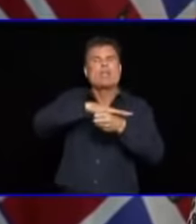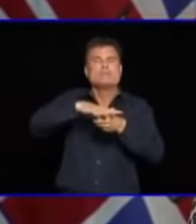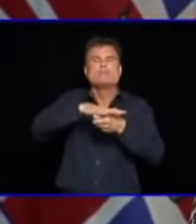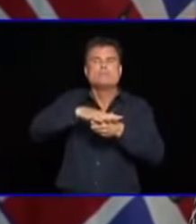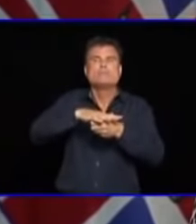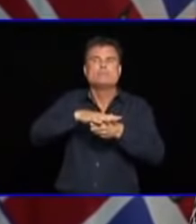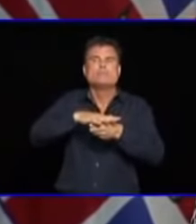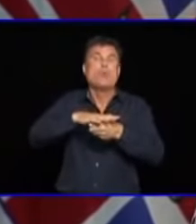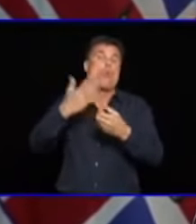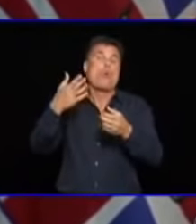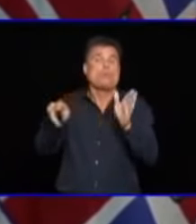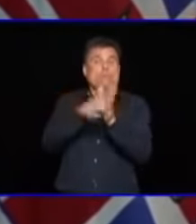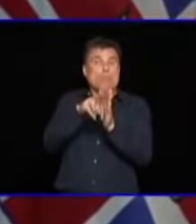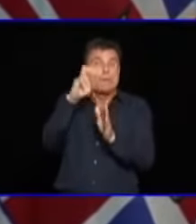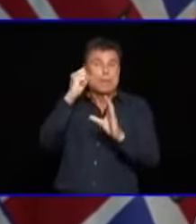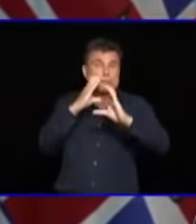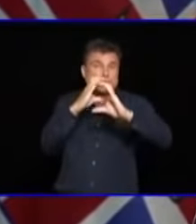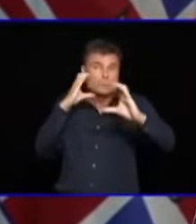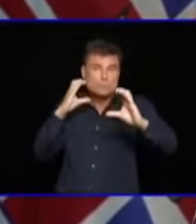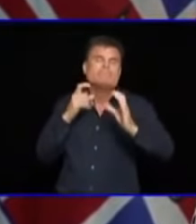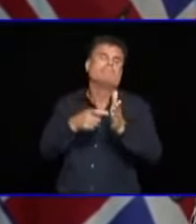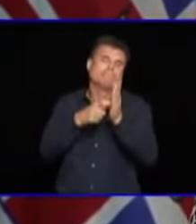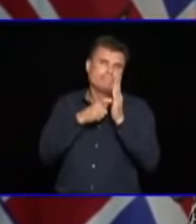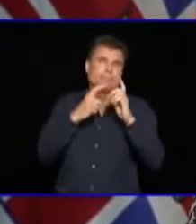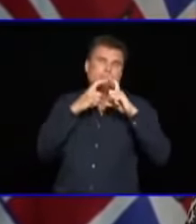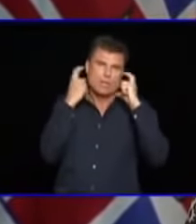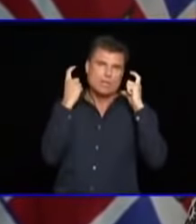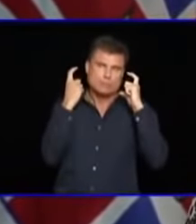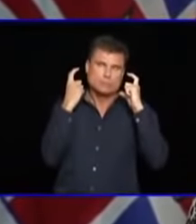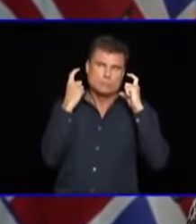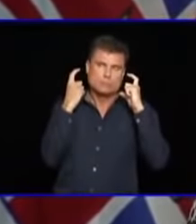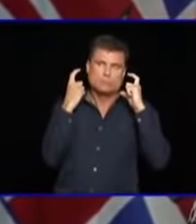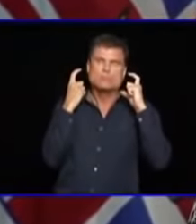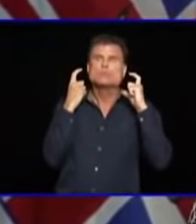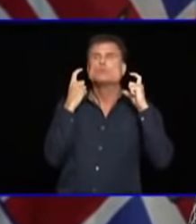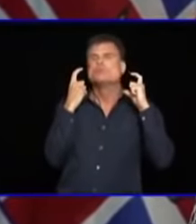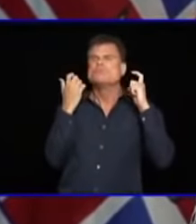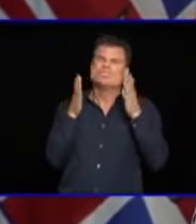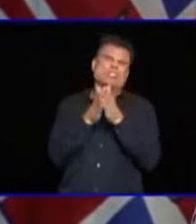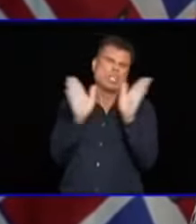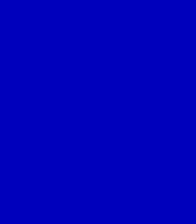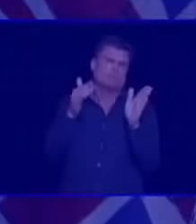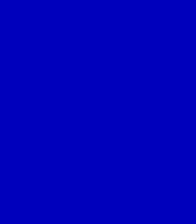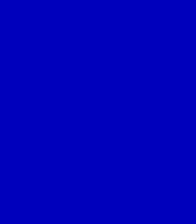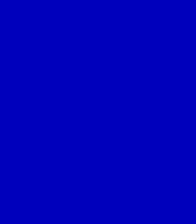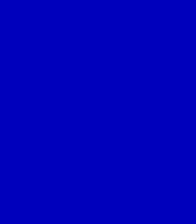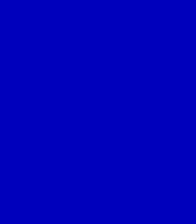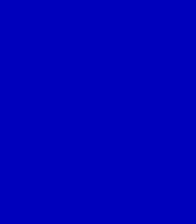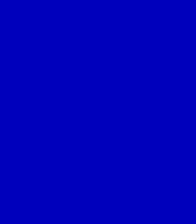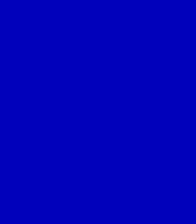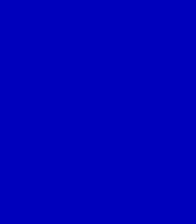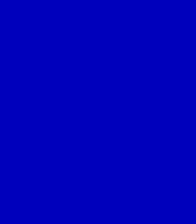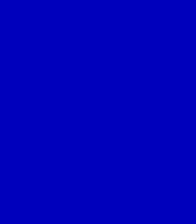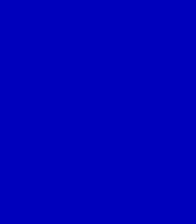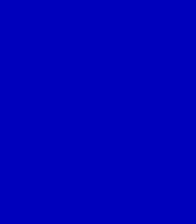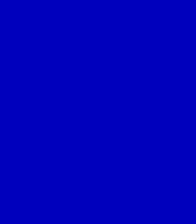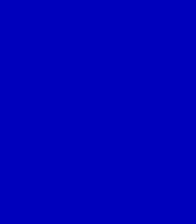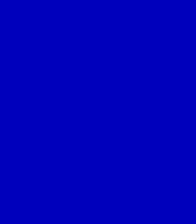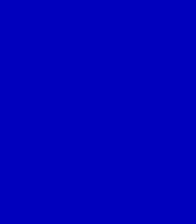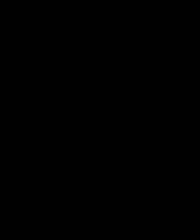is an individual school allowed to implement its own policy, for example, requiring